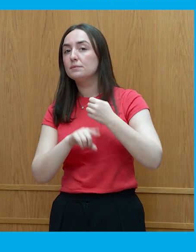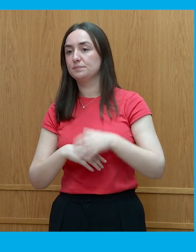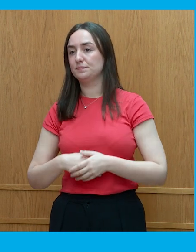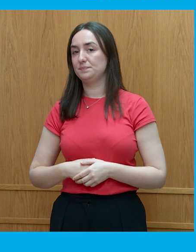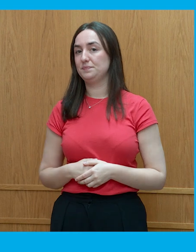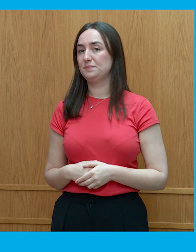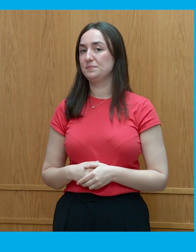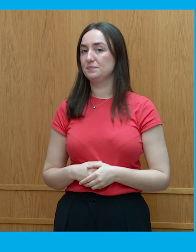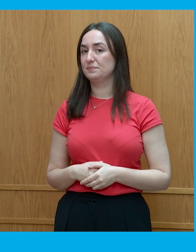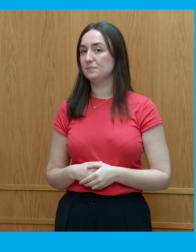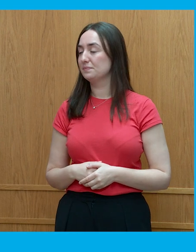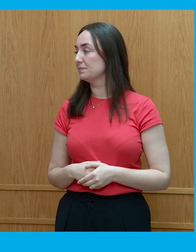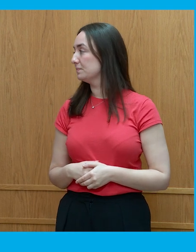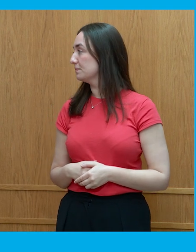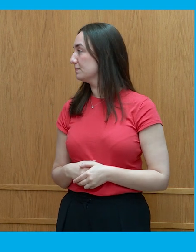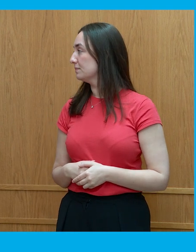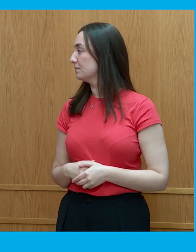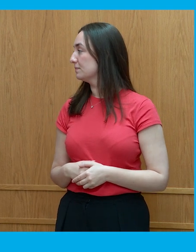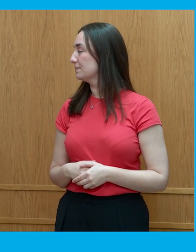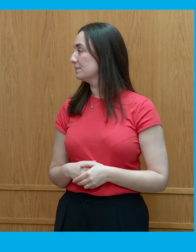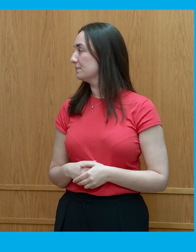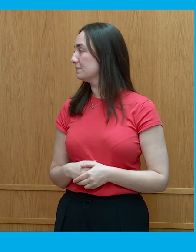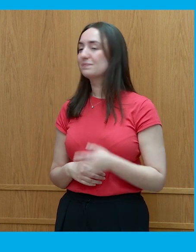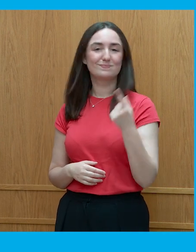Okay, and then just at the end.